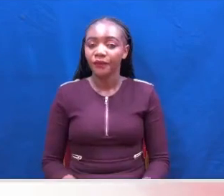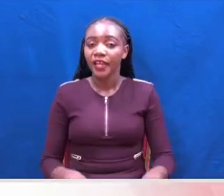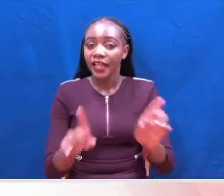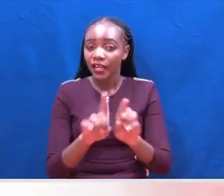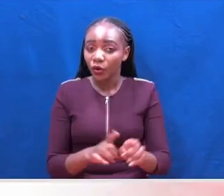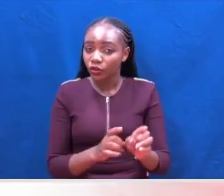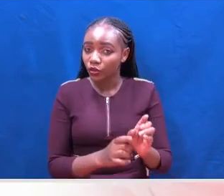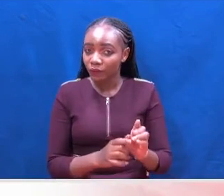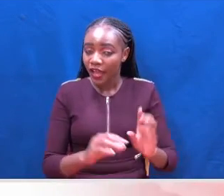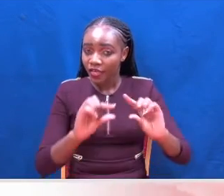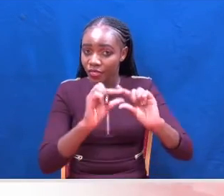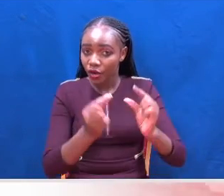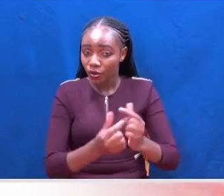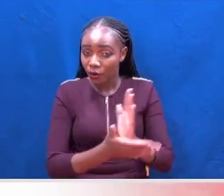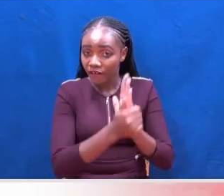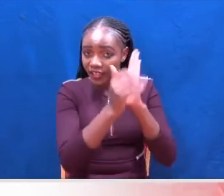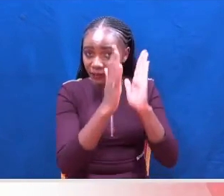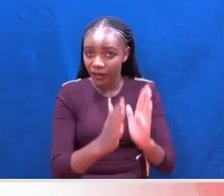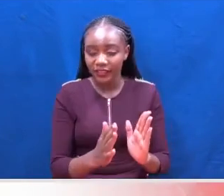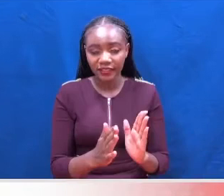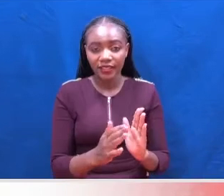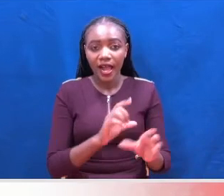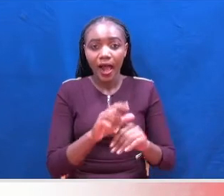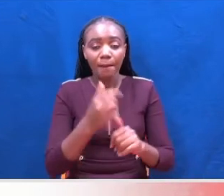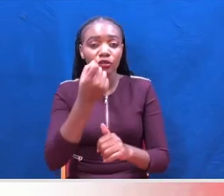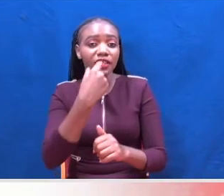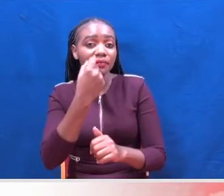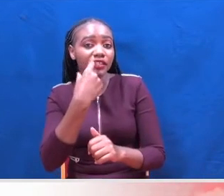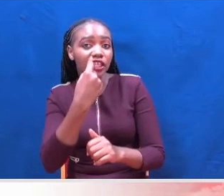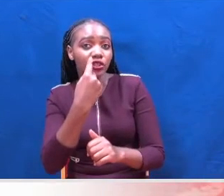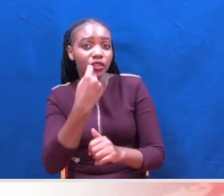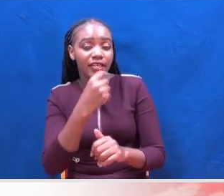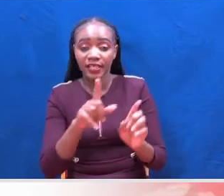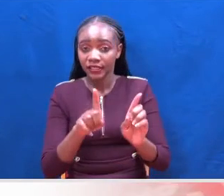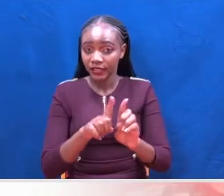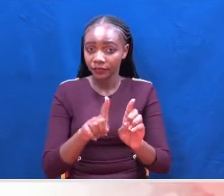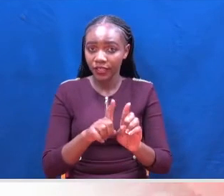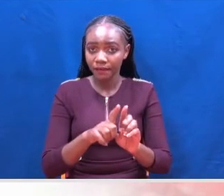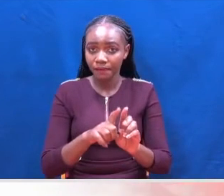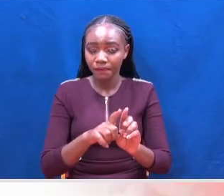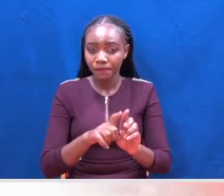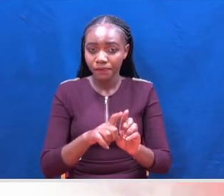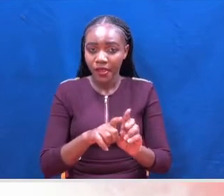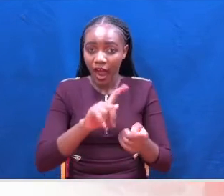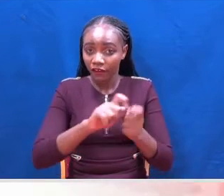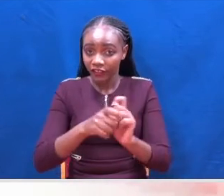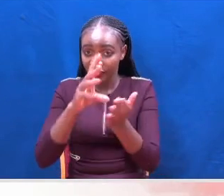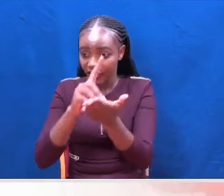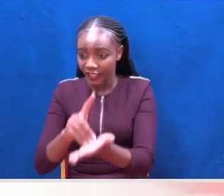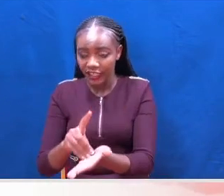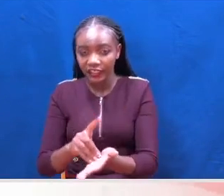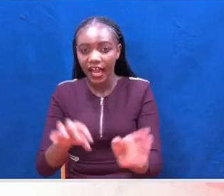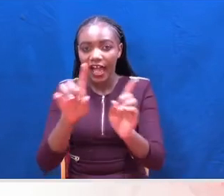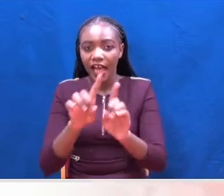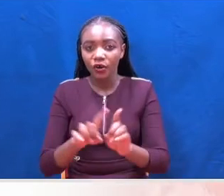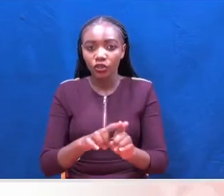Advisory Group of Experts on Immunization, or SAGE, has also reviewed the available data and recommends